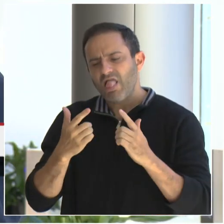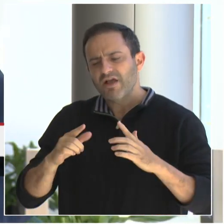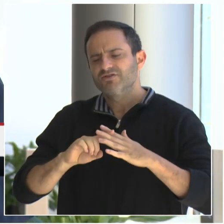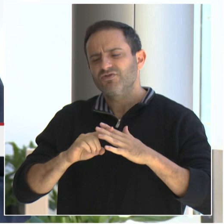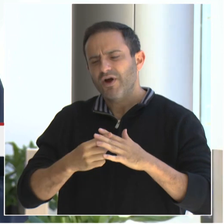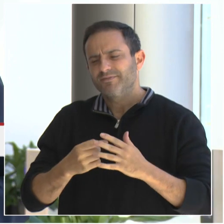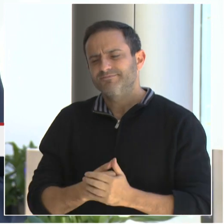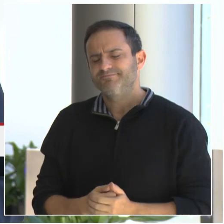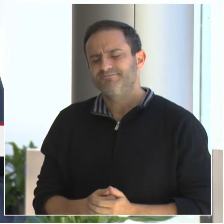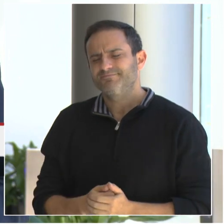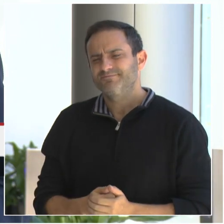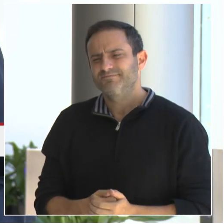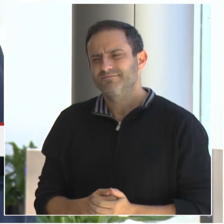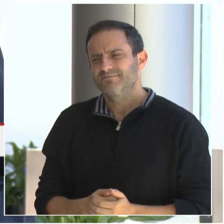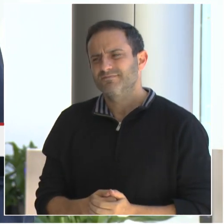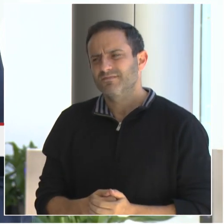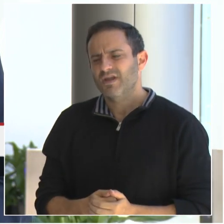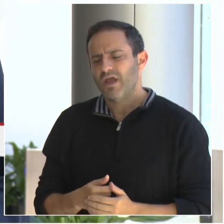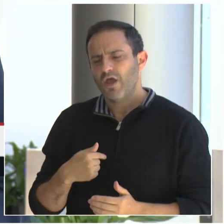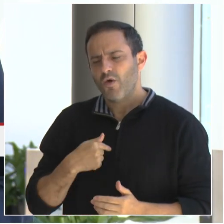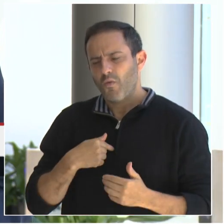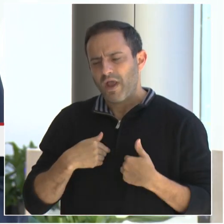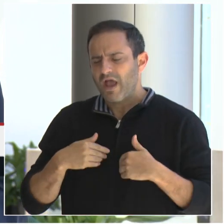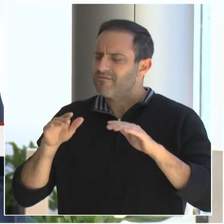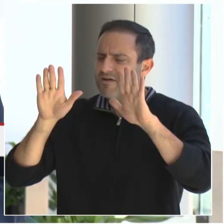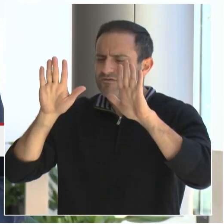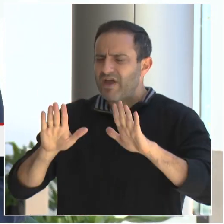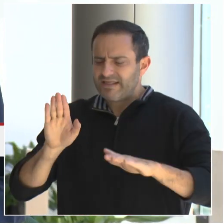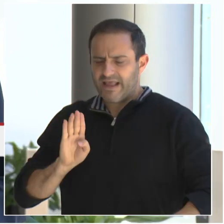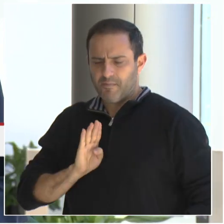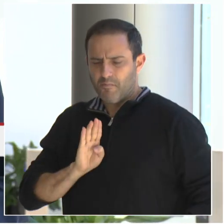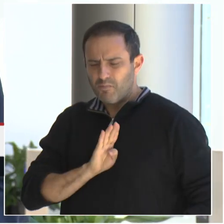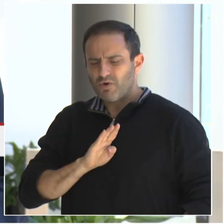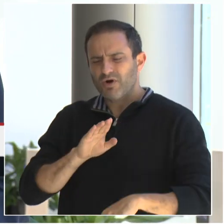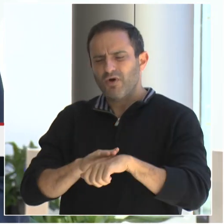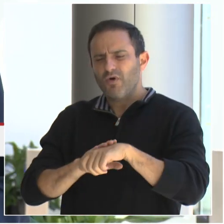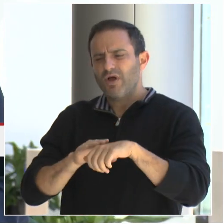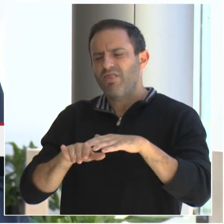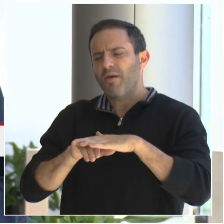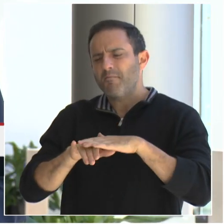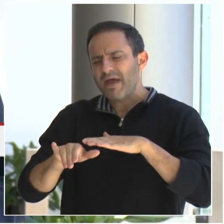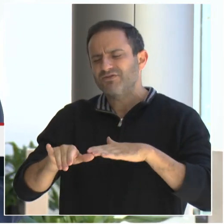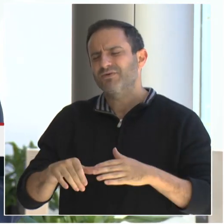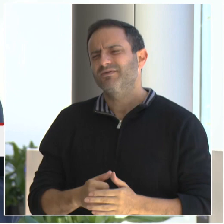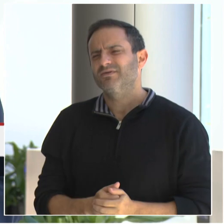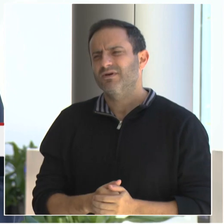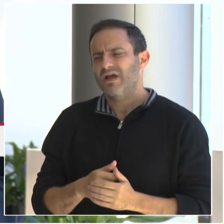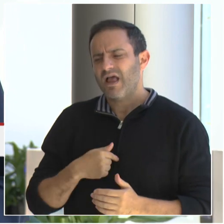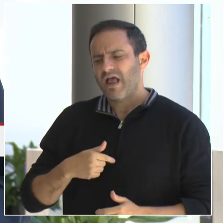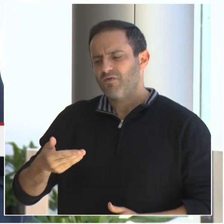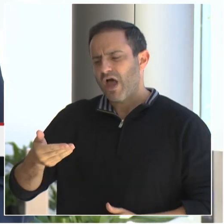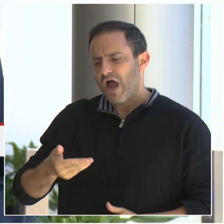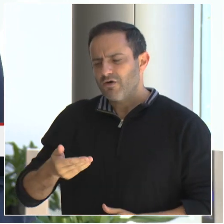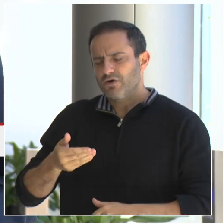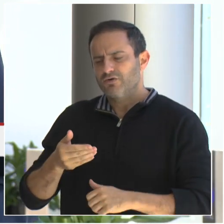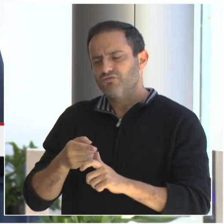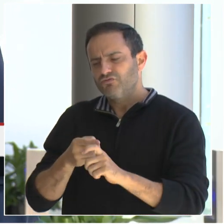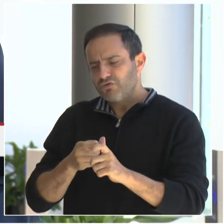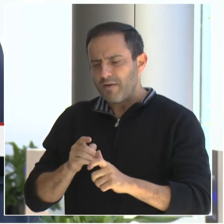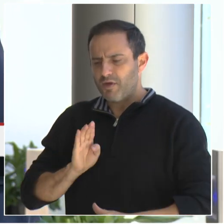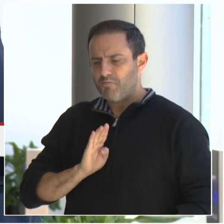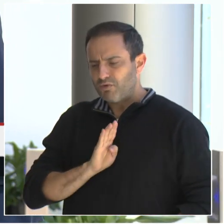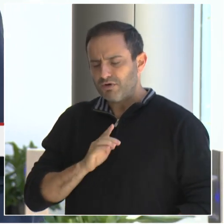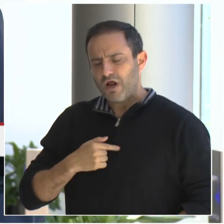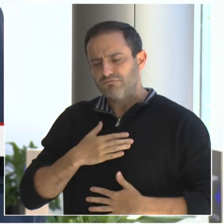that. We have a fantastic board here at Metro. I've had the privilege to be hired by this board. I'm really